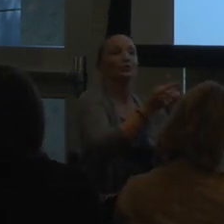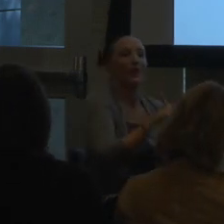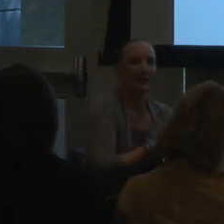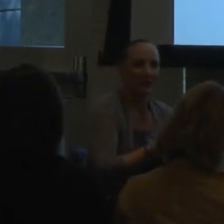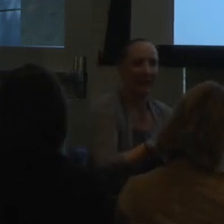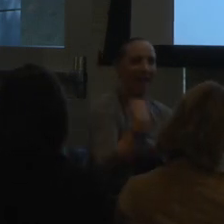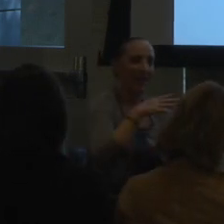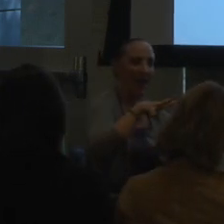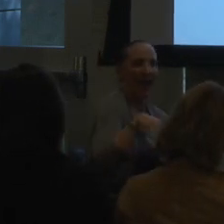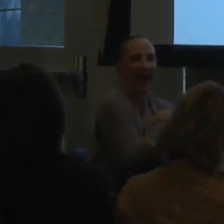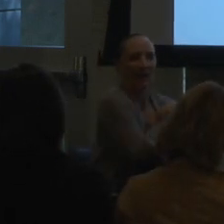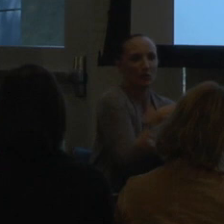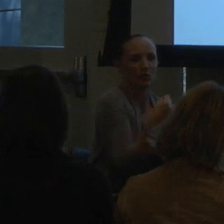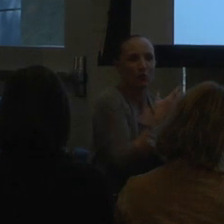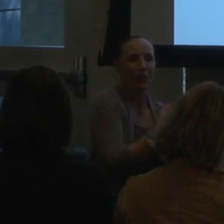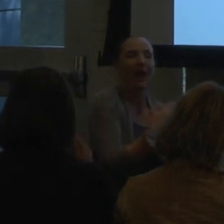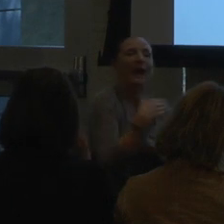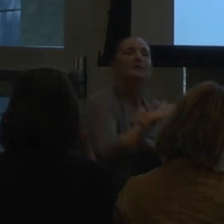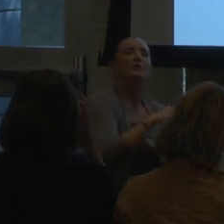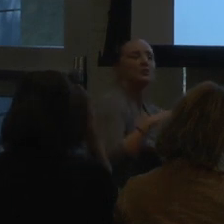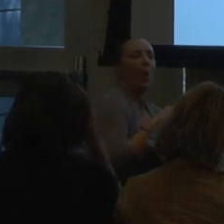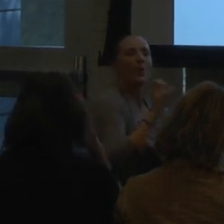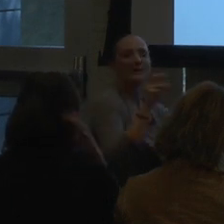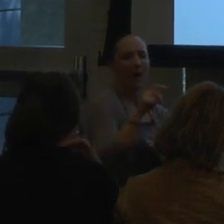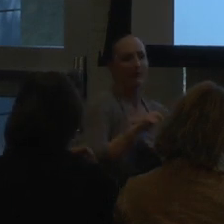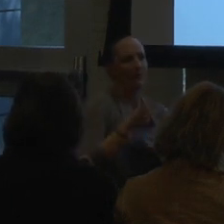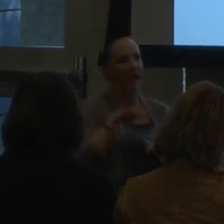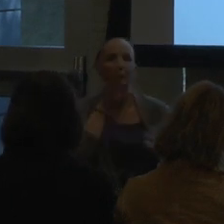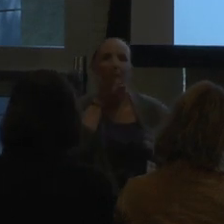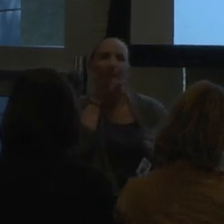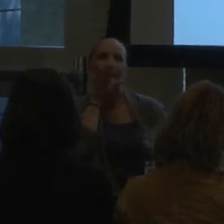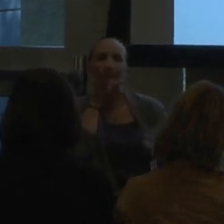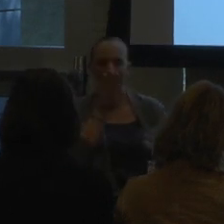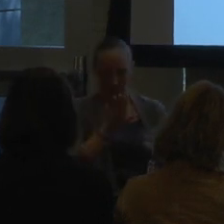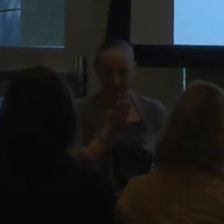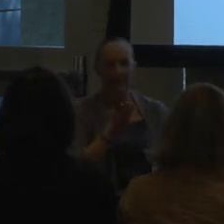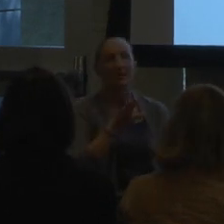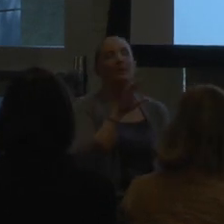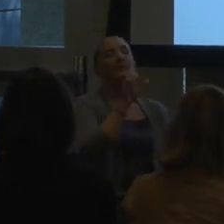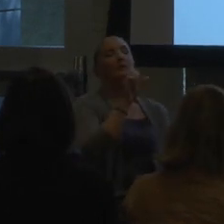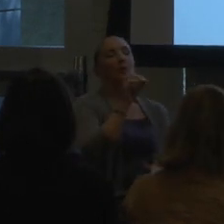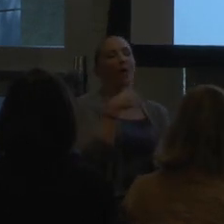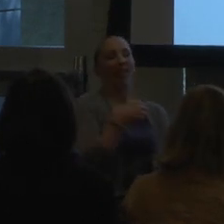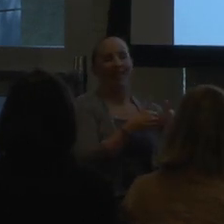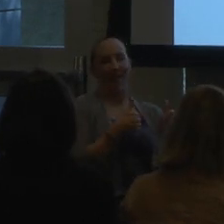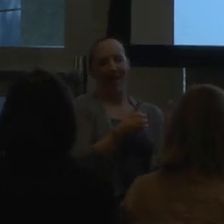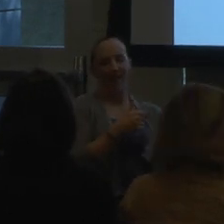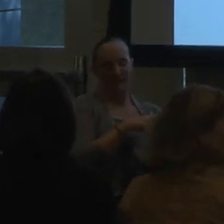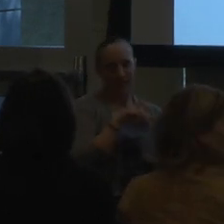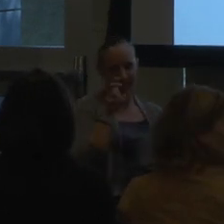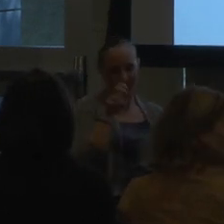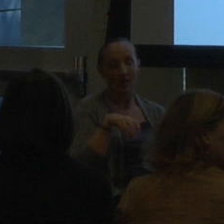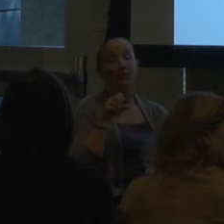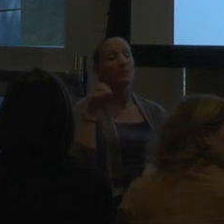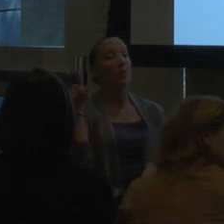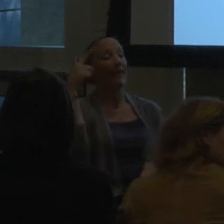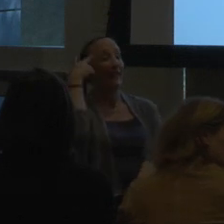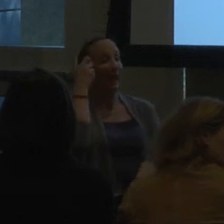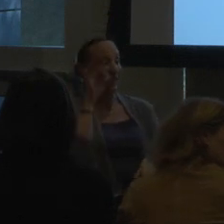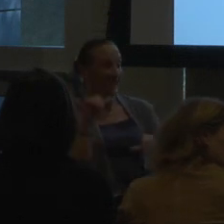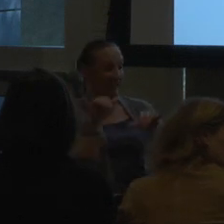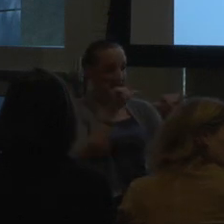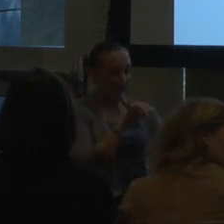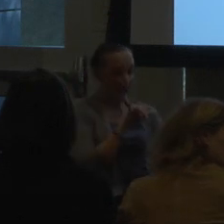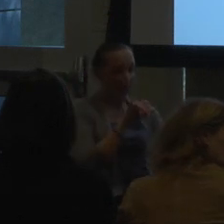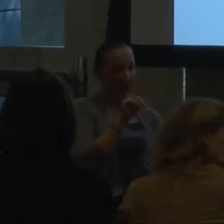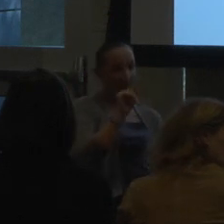other strategy, it's kind of slowing them down all over. So my question is whether you think that the same explanation that